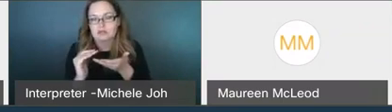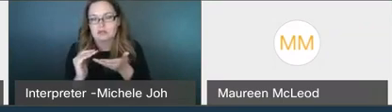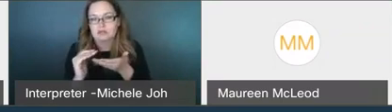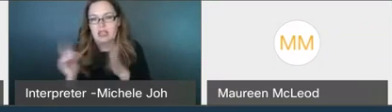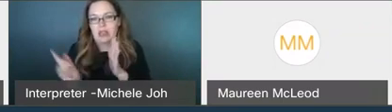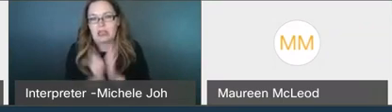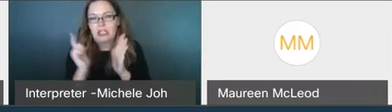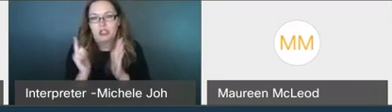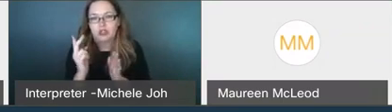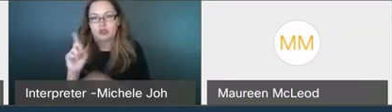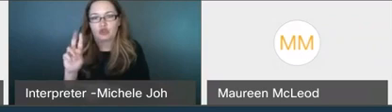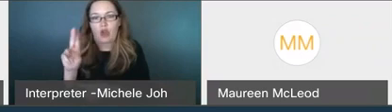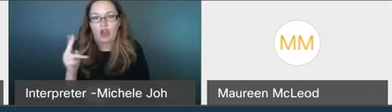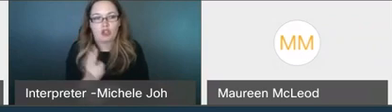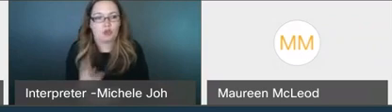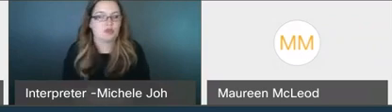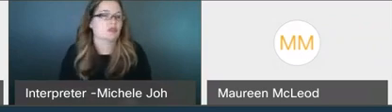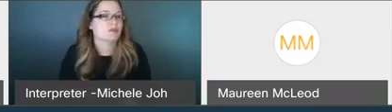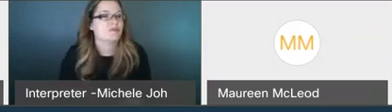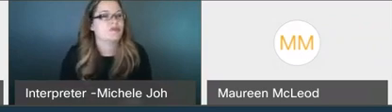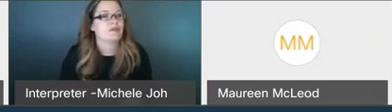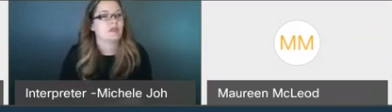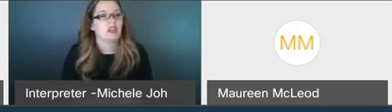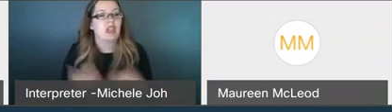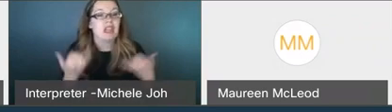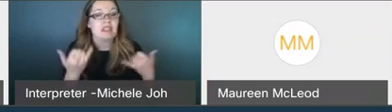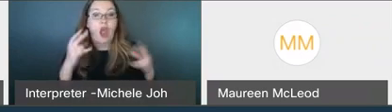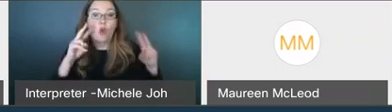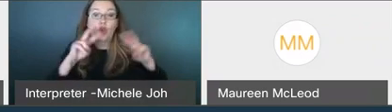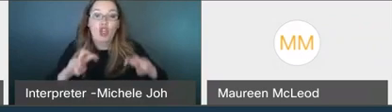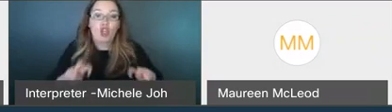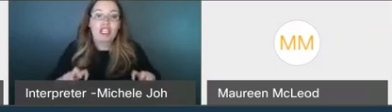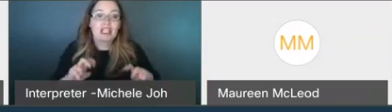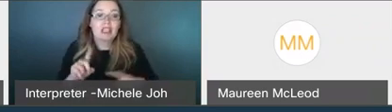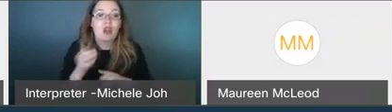The mortality risk during and after MAT is quite clear. This is looking at more than